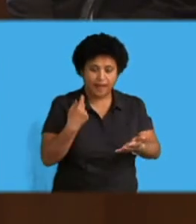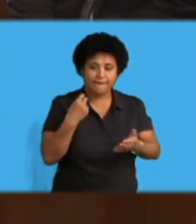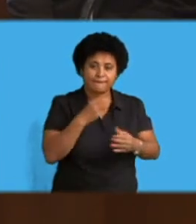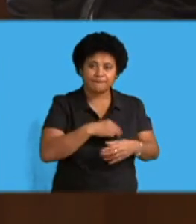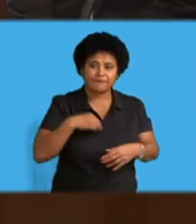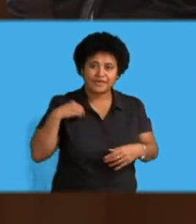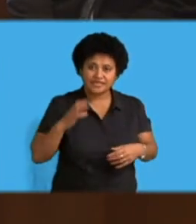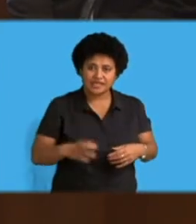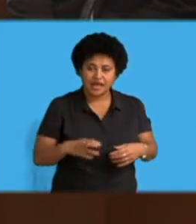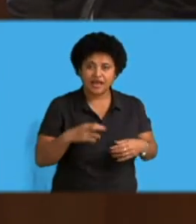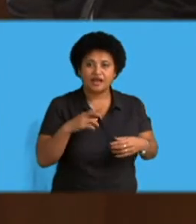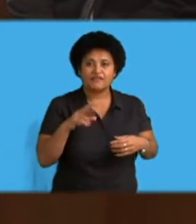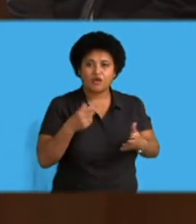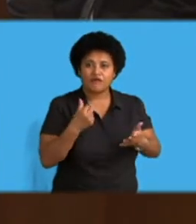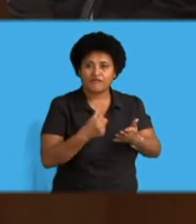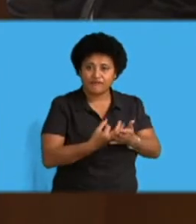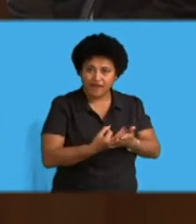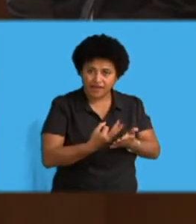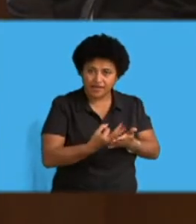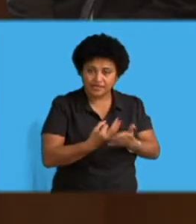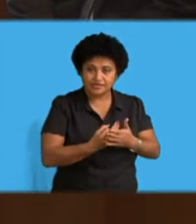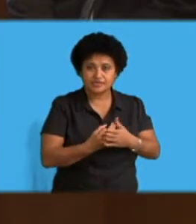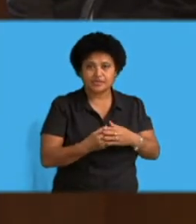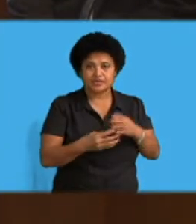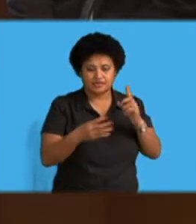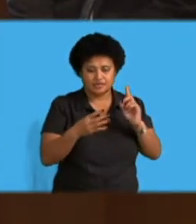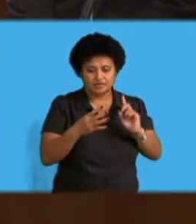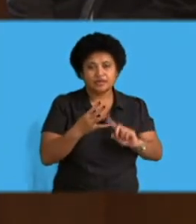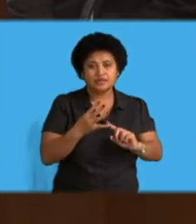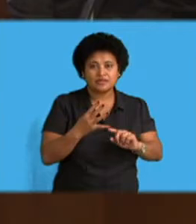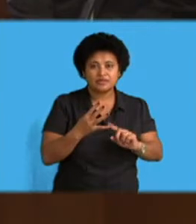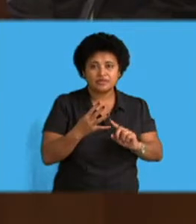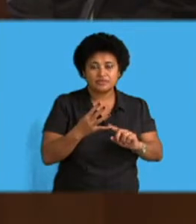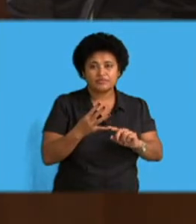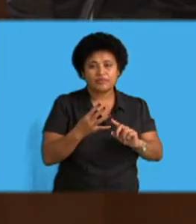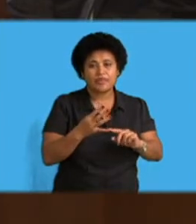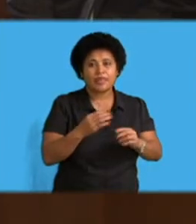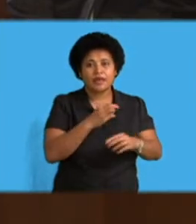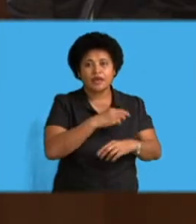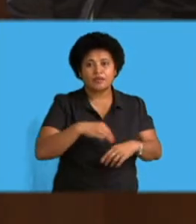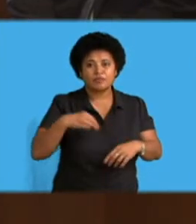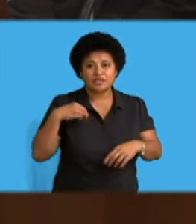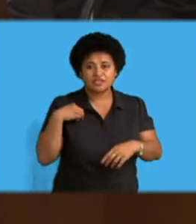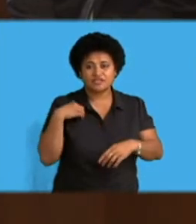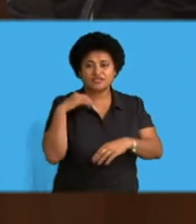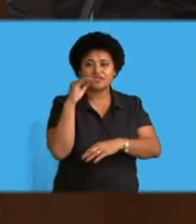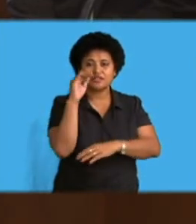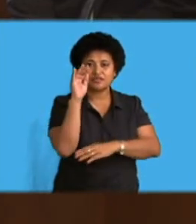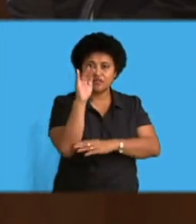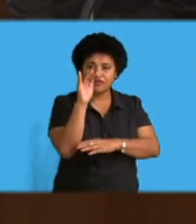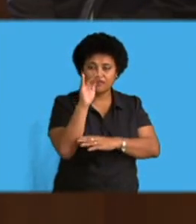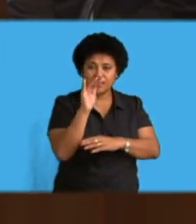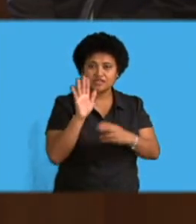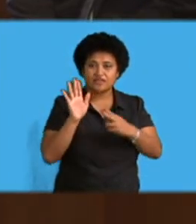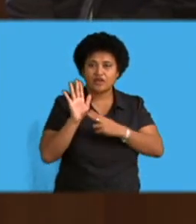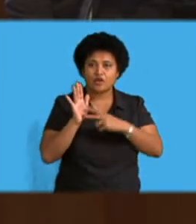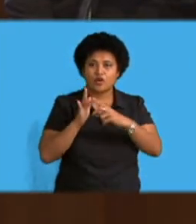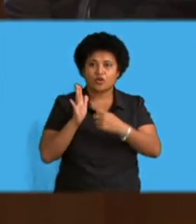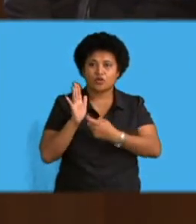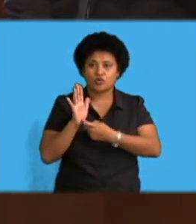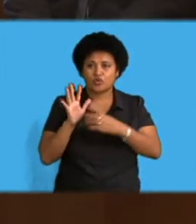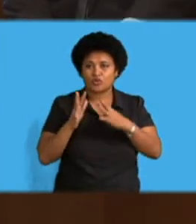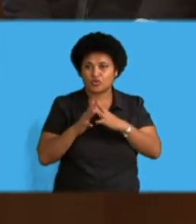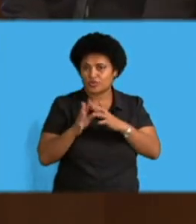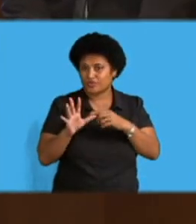Sri Mulyani Indrawati, the State Secretary of Ministry of Foreign Affairs of Norway, Ms. Ton Sogon, and the Secretary